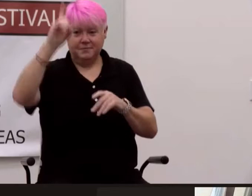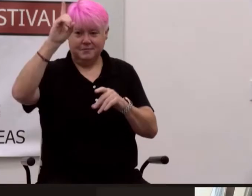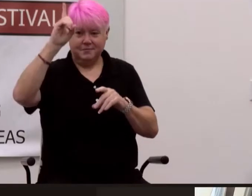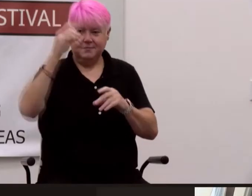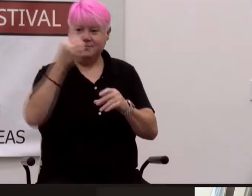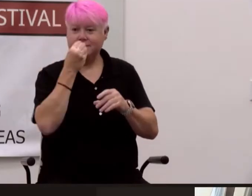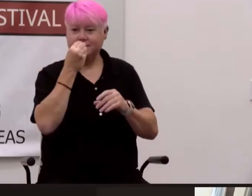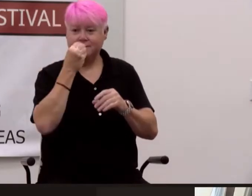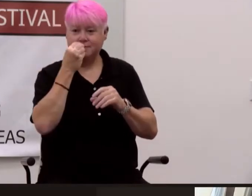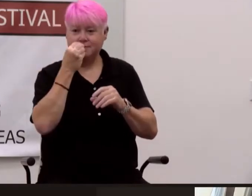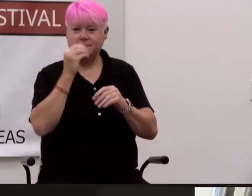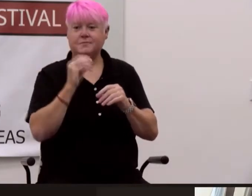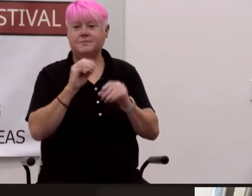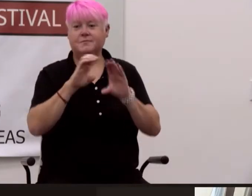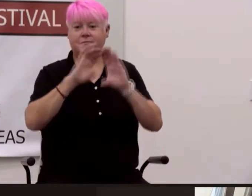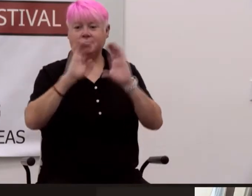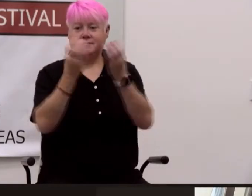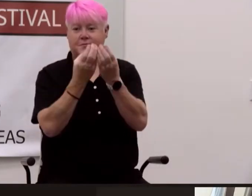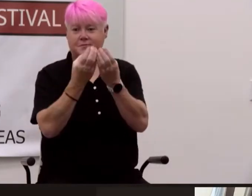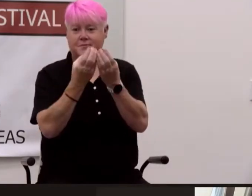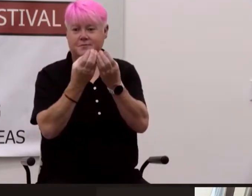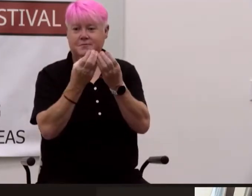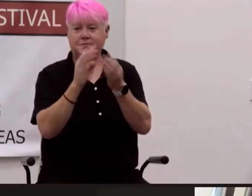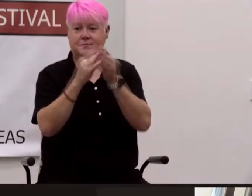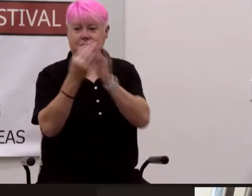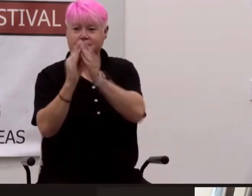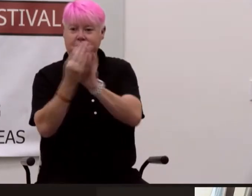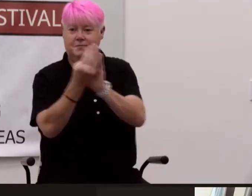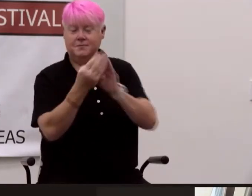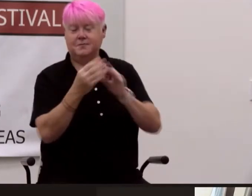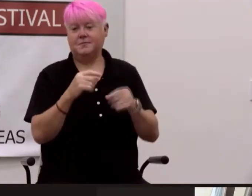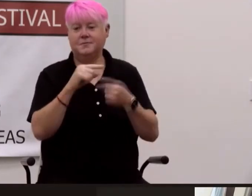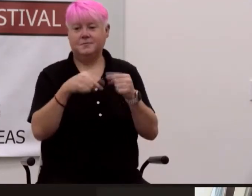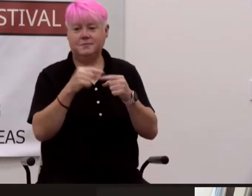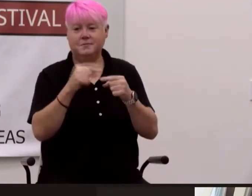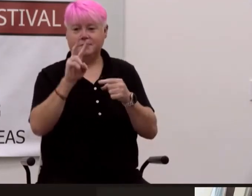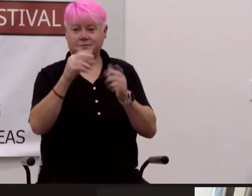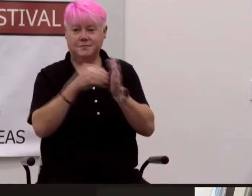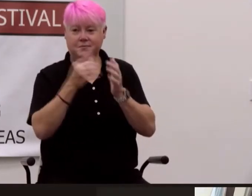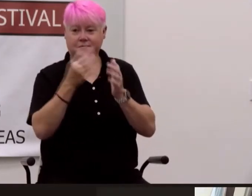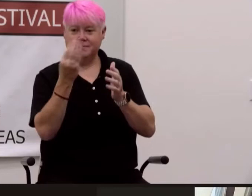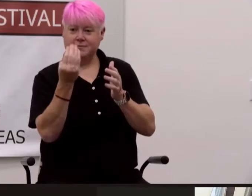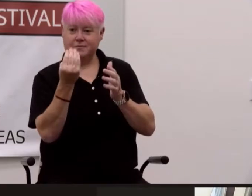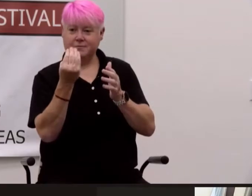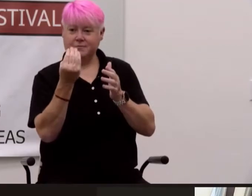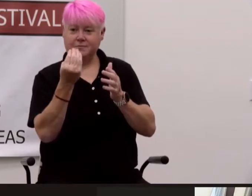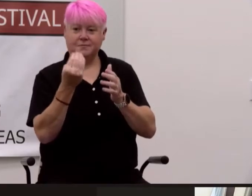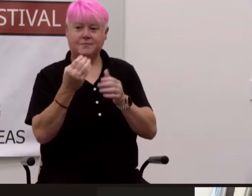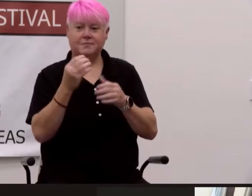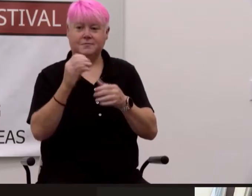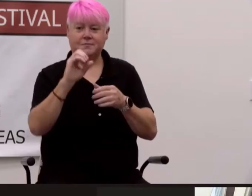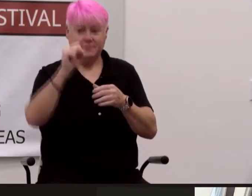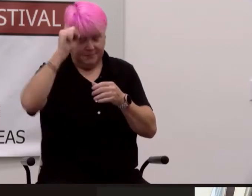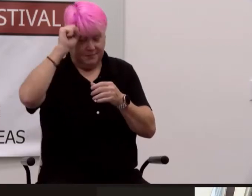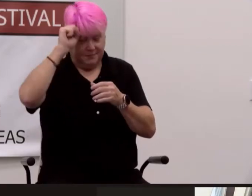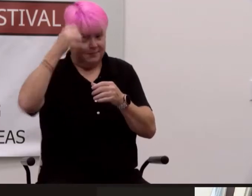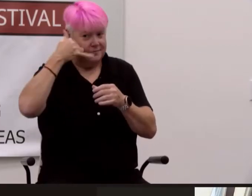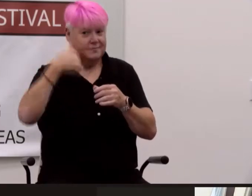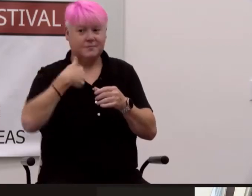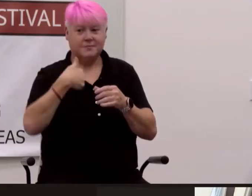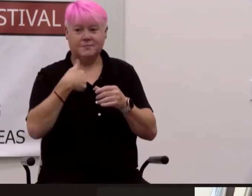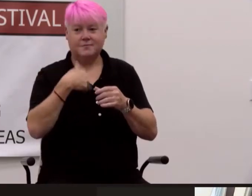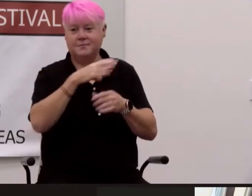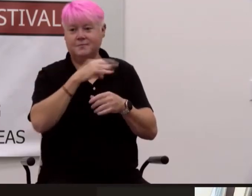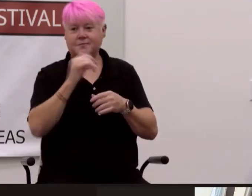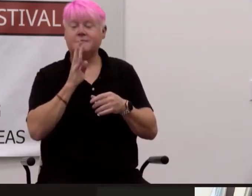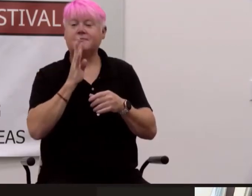another. And about 2014, I believe, Shane phoned me one day, and we